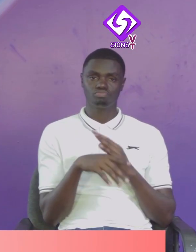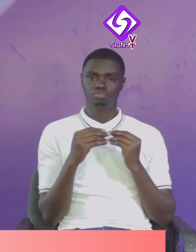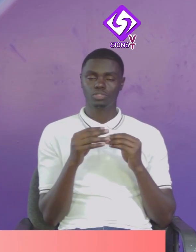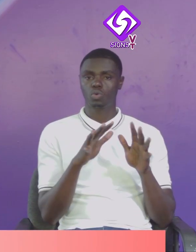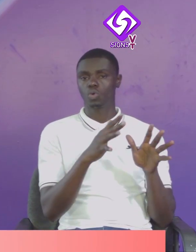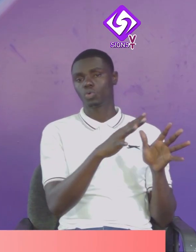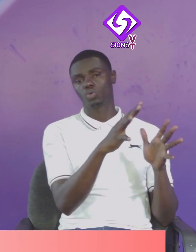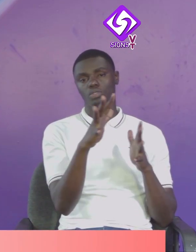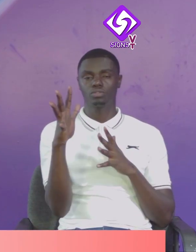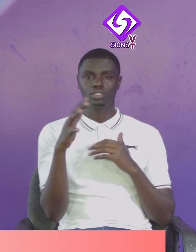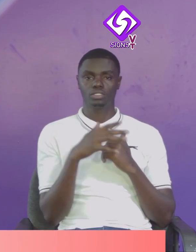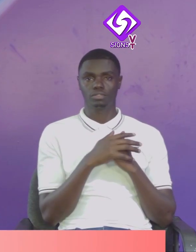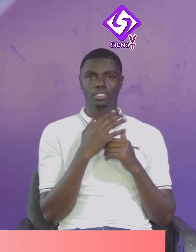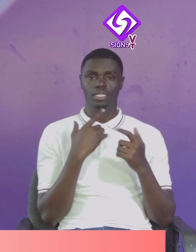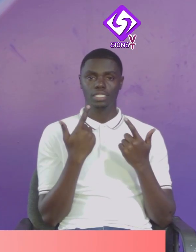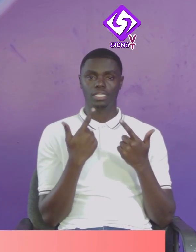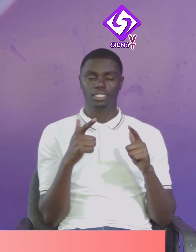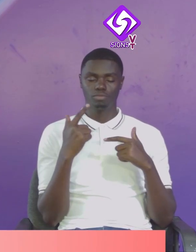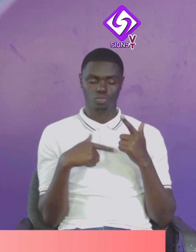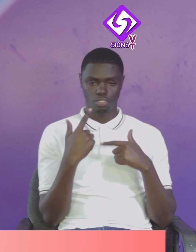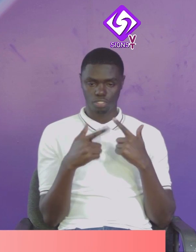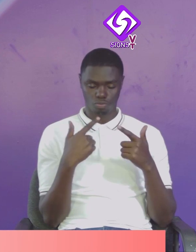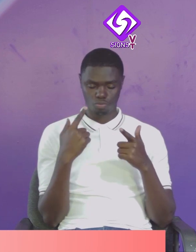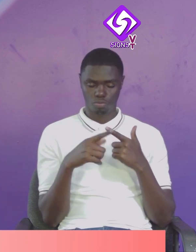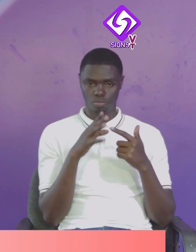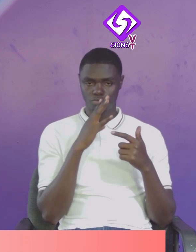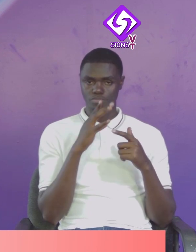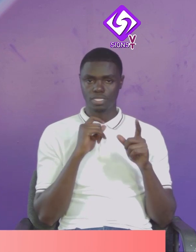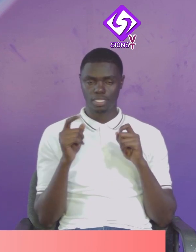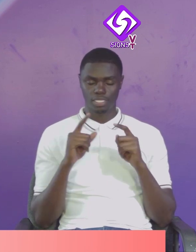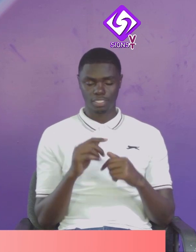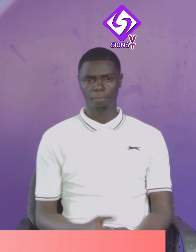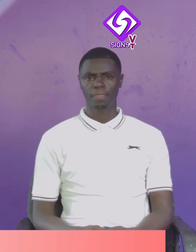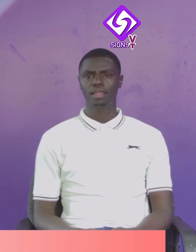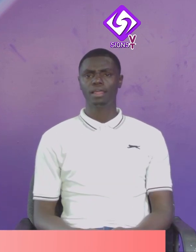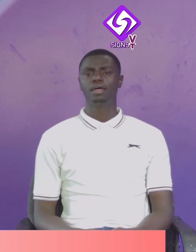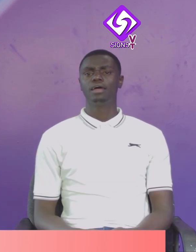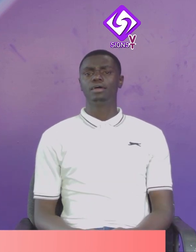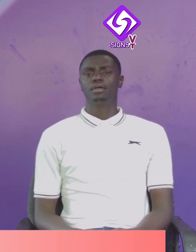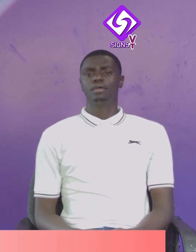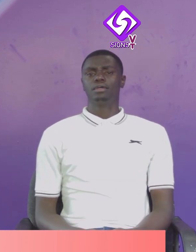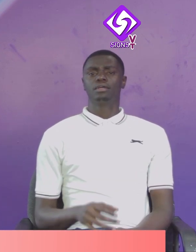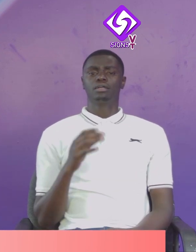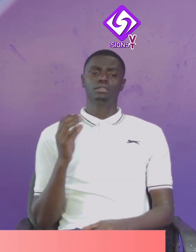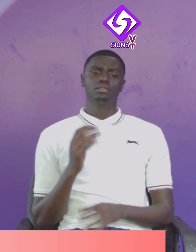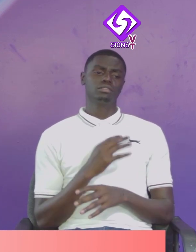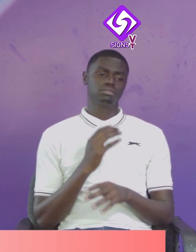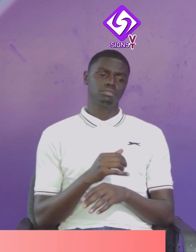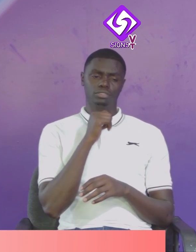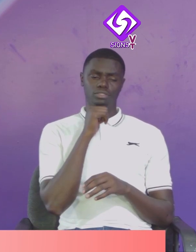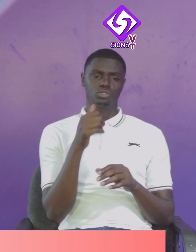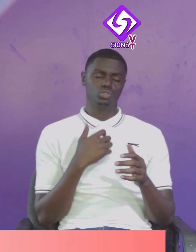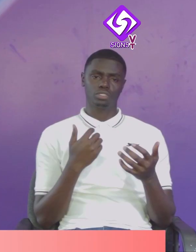congratulations, and let him continue to be the star. I think Newcastle don't have a regret